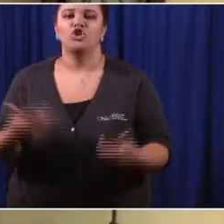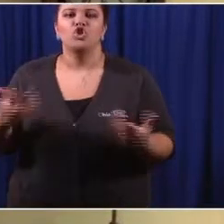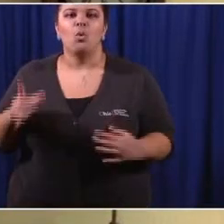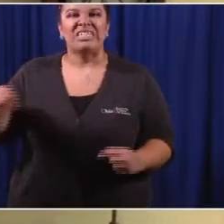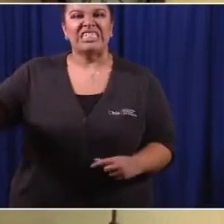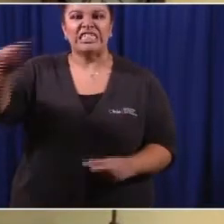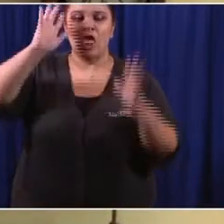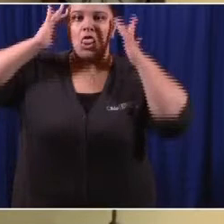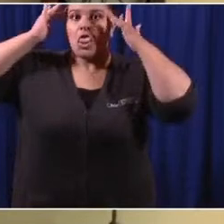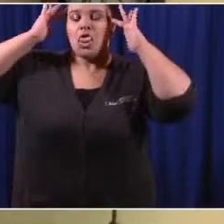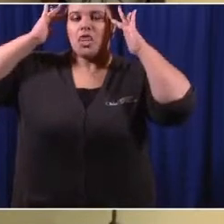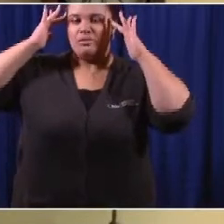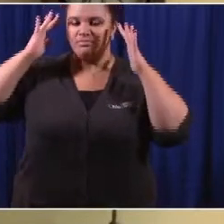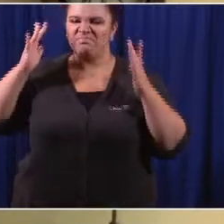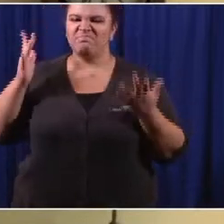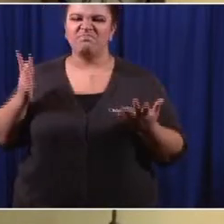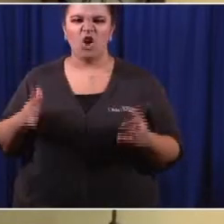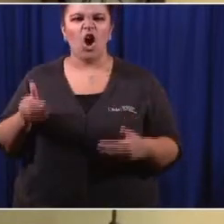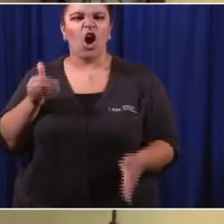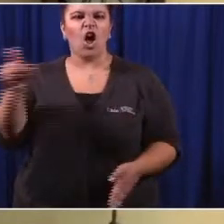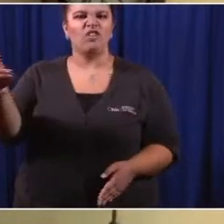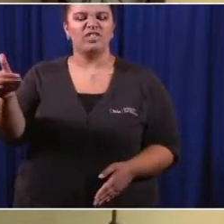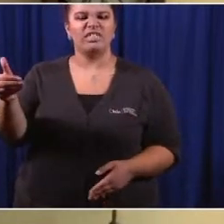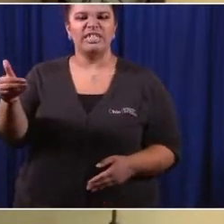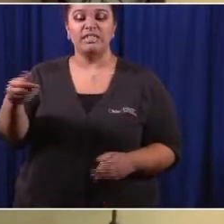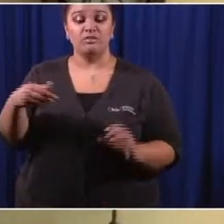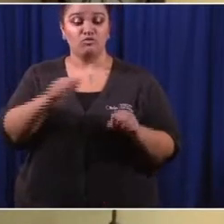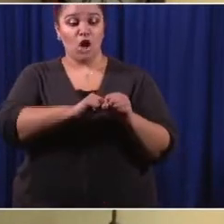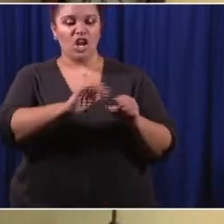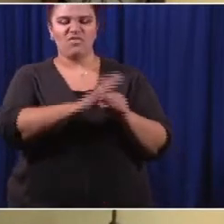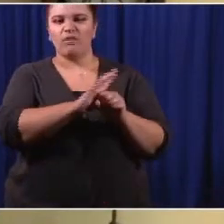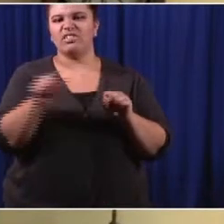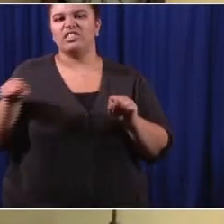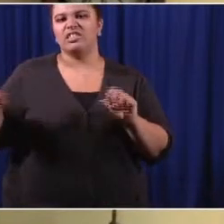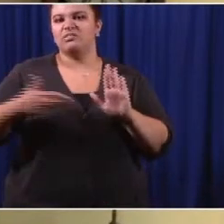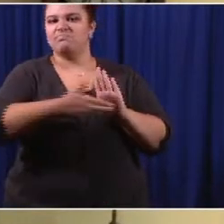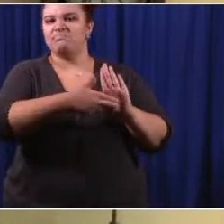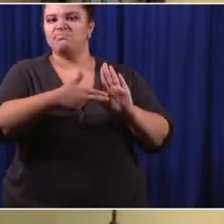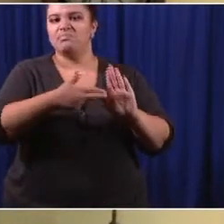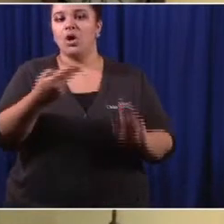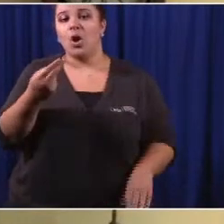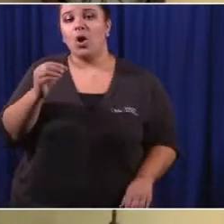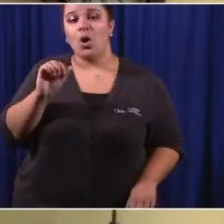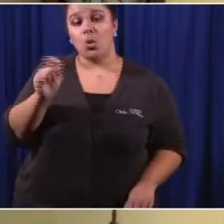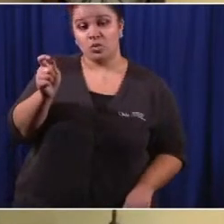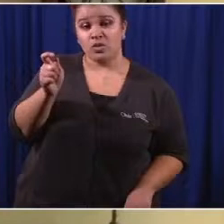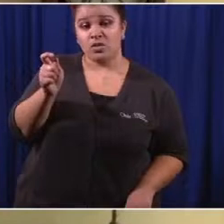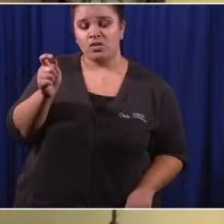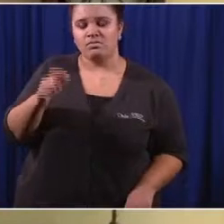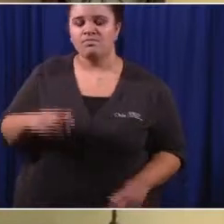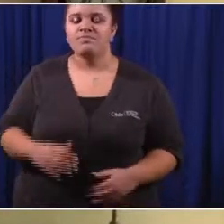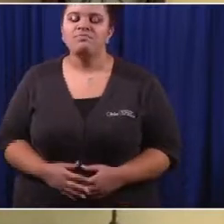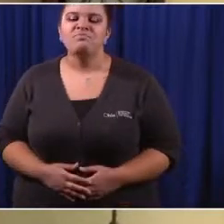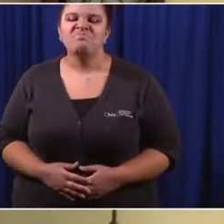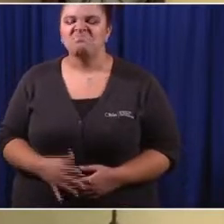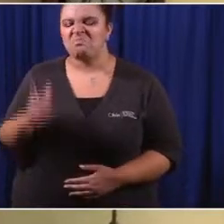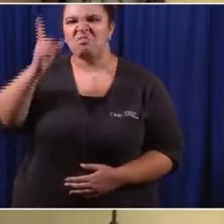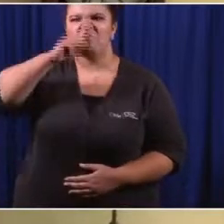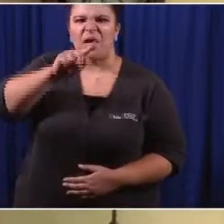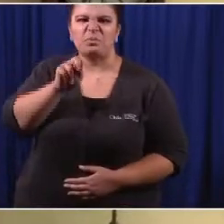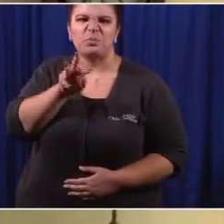go away on its own, and compared it to the flu. Do you believe the president misled the public about the gravity of